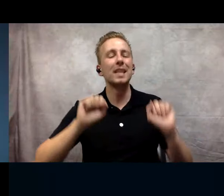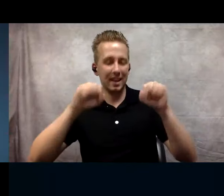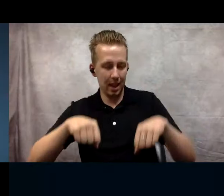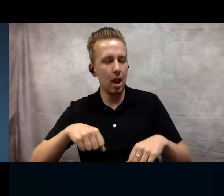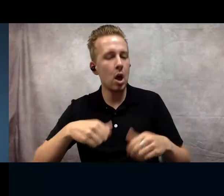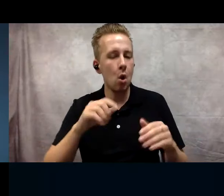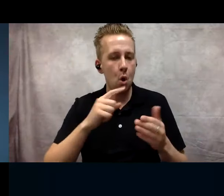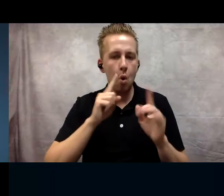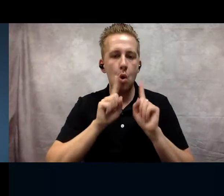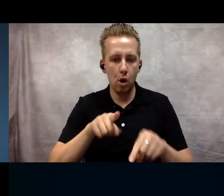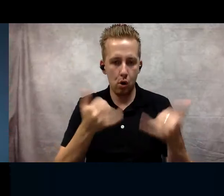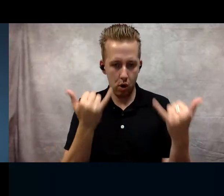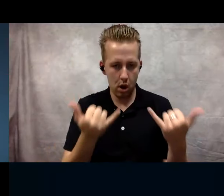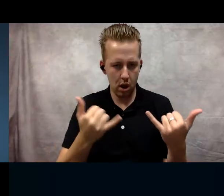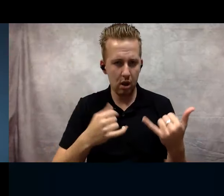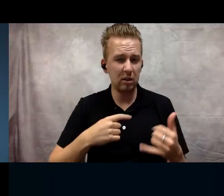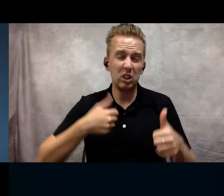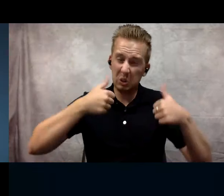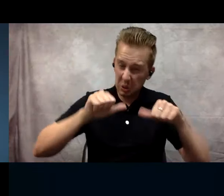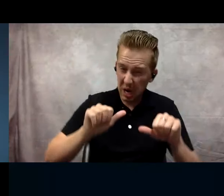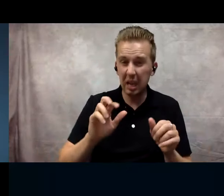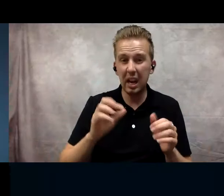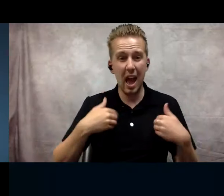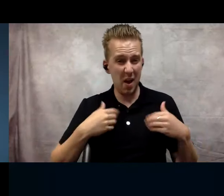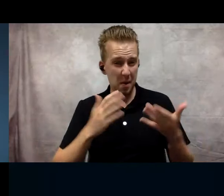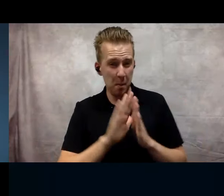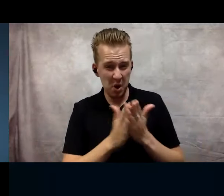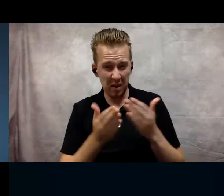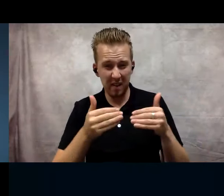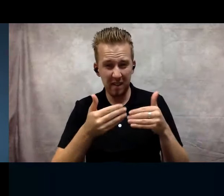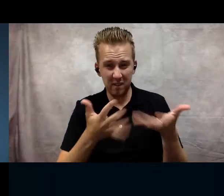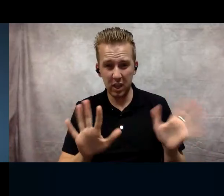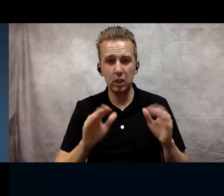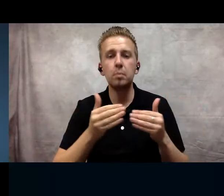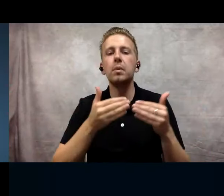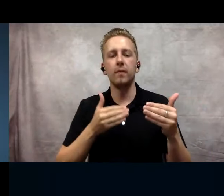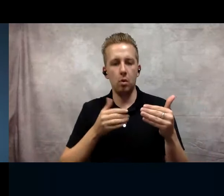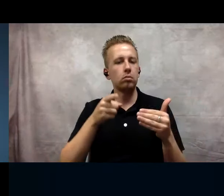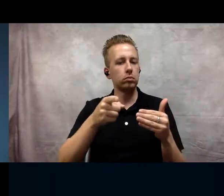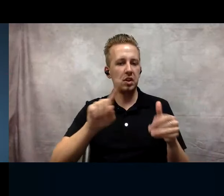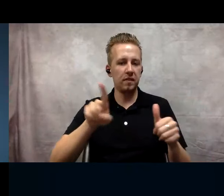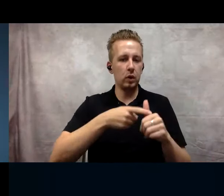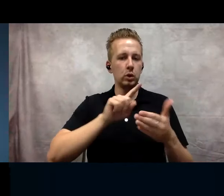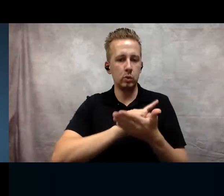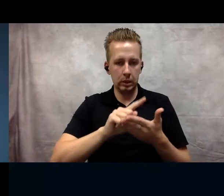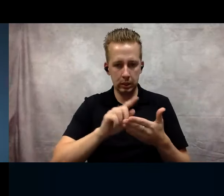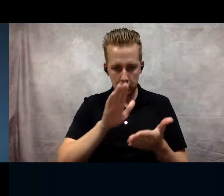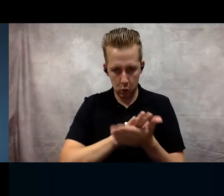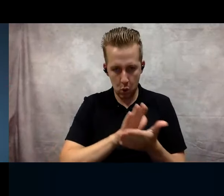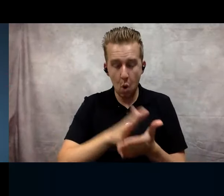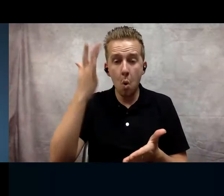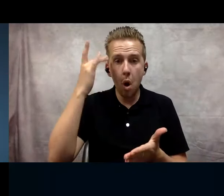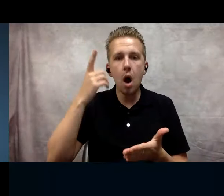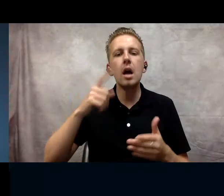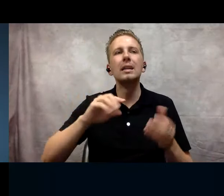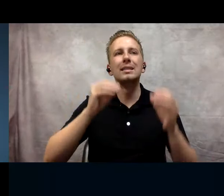having them ready if you can by the first week of school, because instructors will start to assign readings and